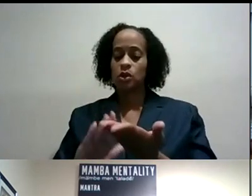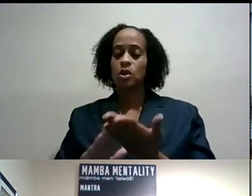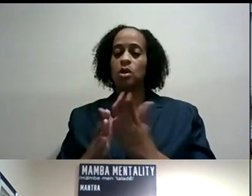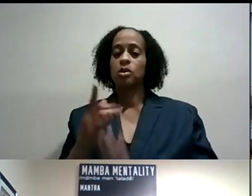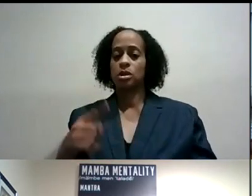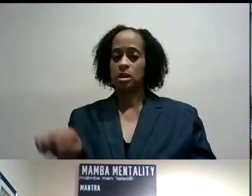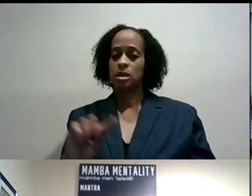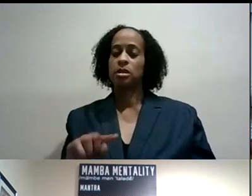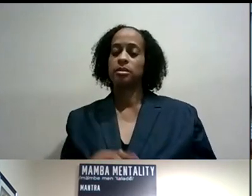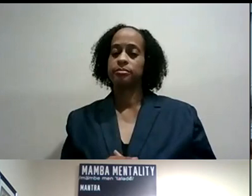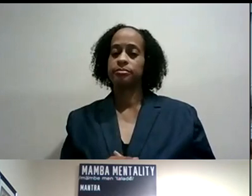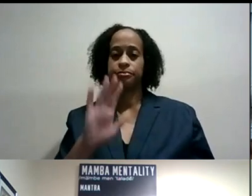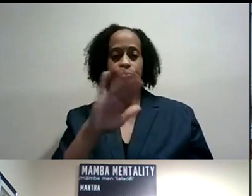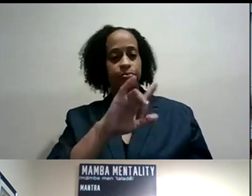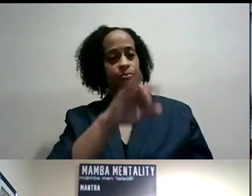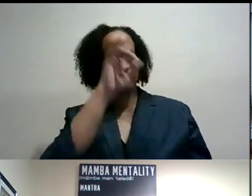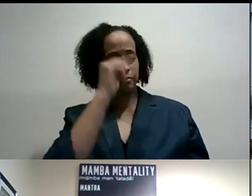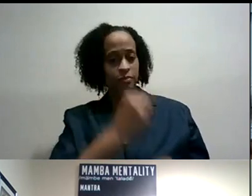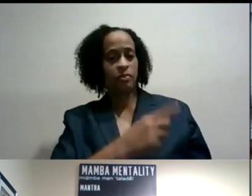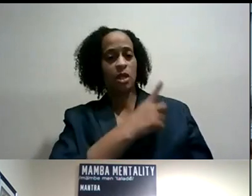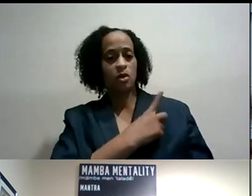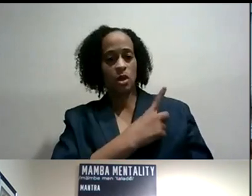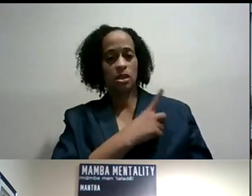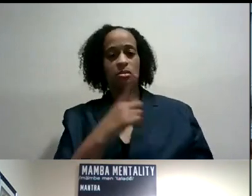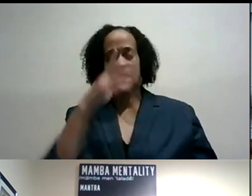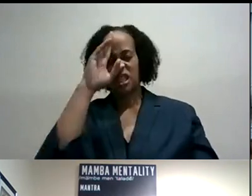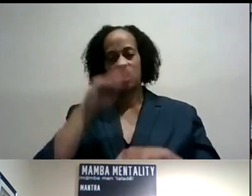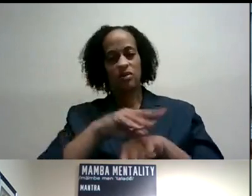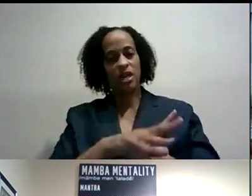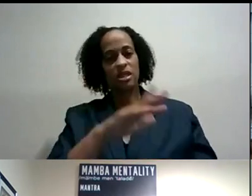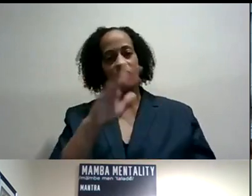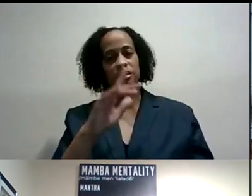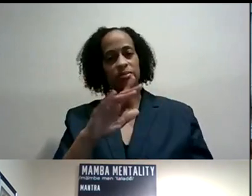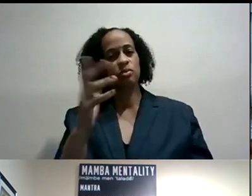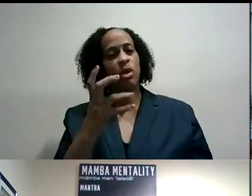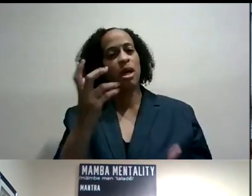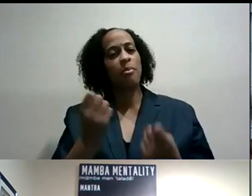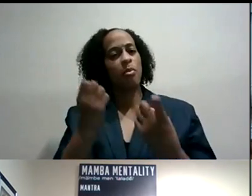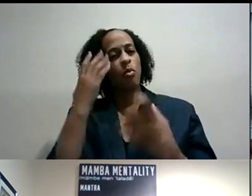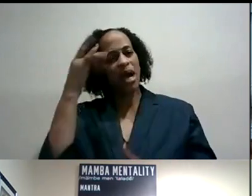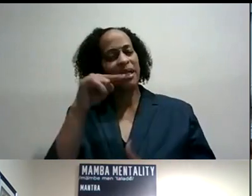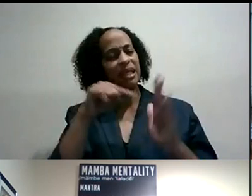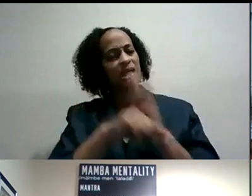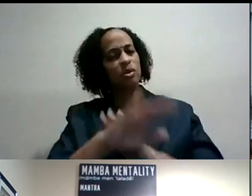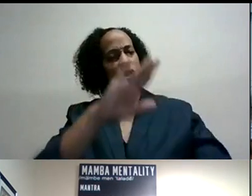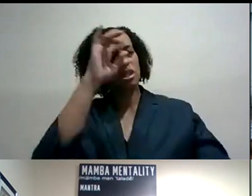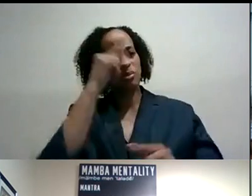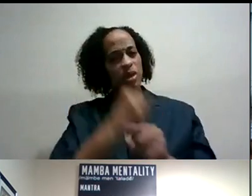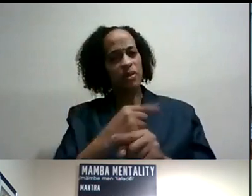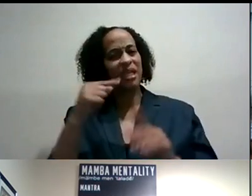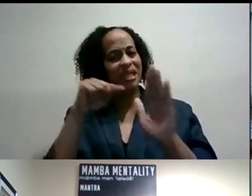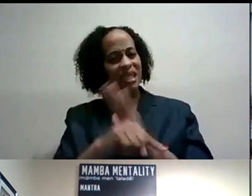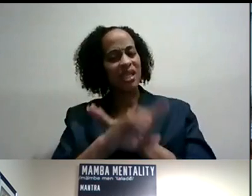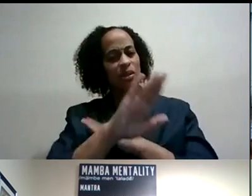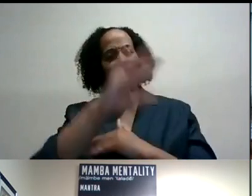there. So, brother, so God's advice to Cain was, yes. Dawes, what makes him kill his brother? He killed his